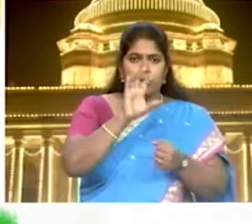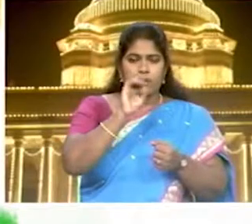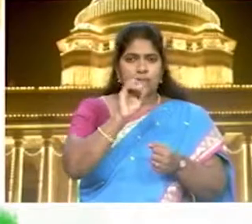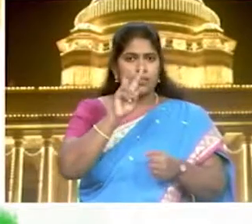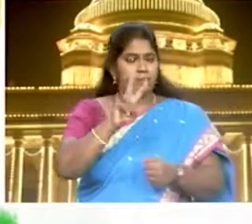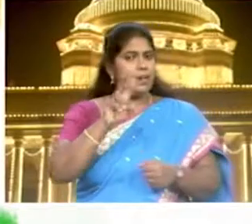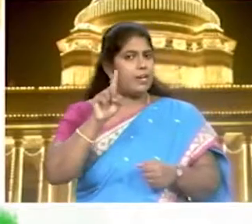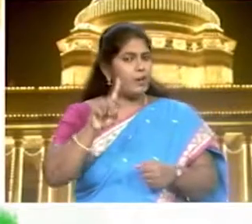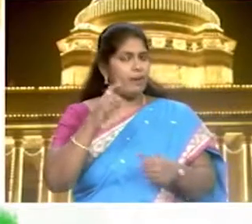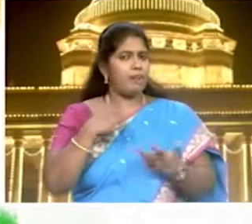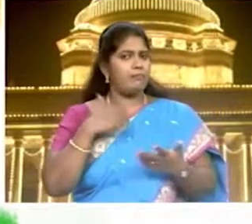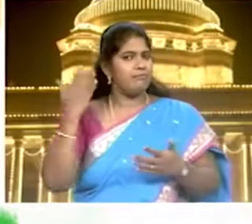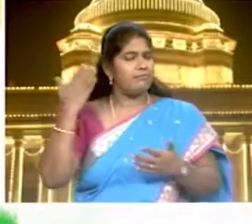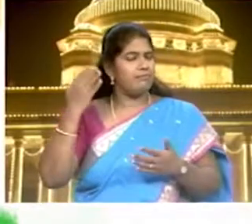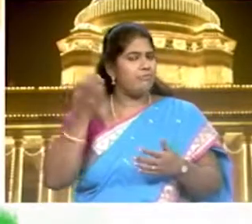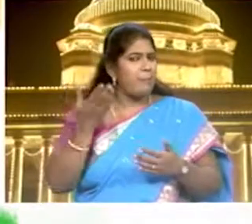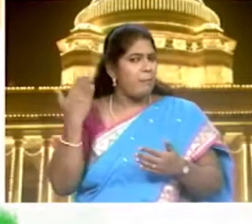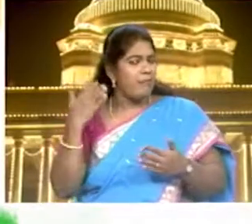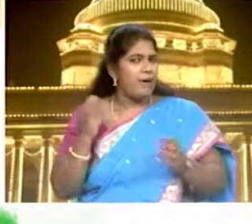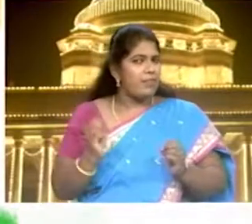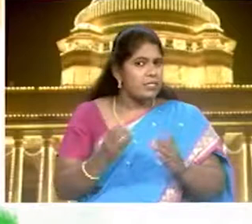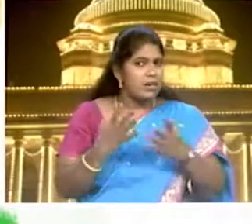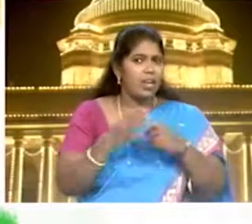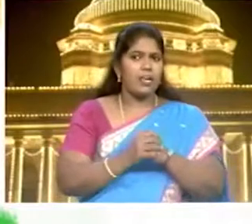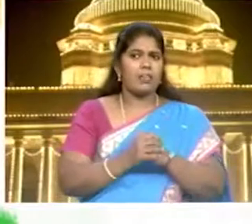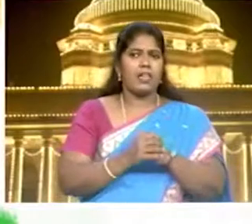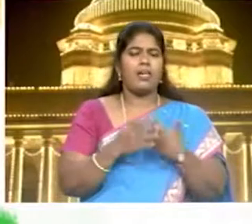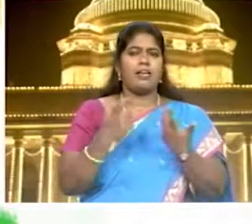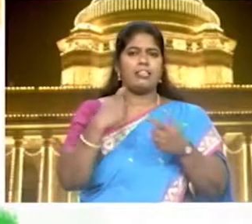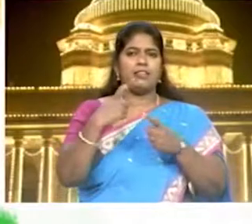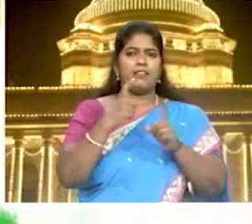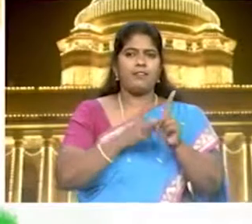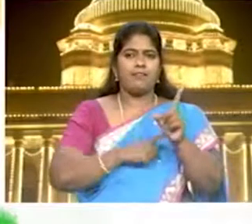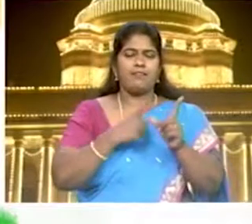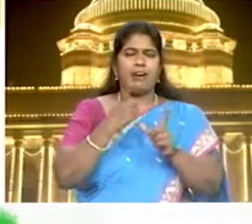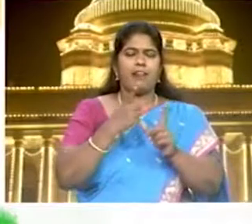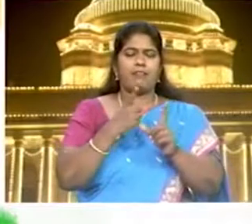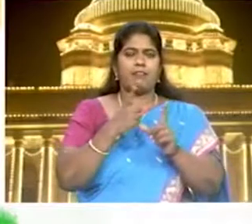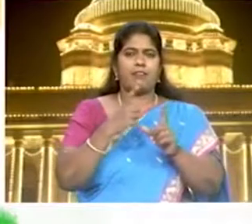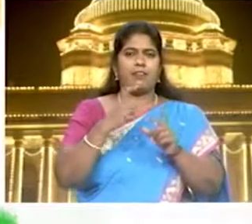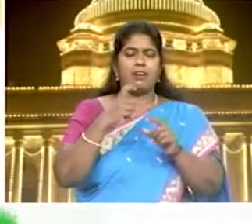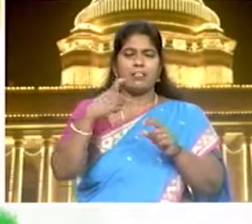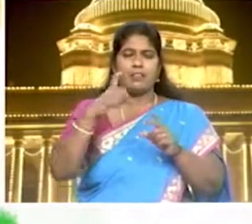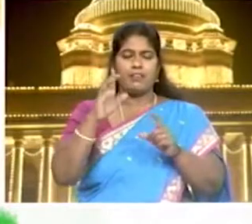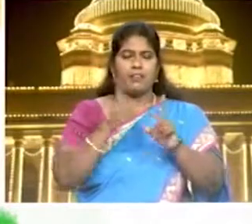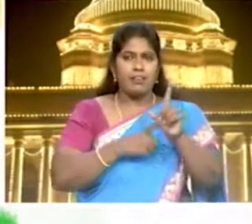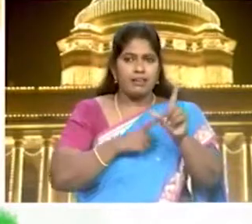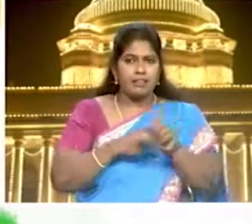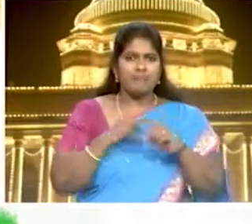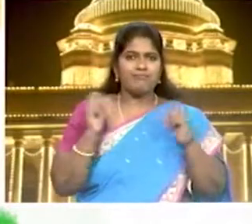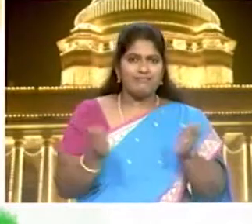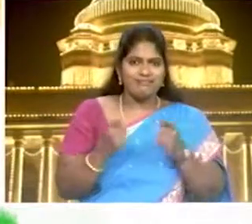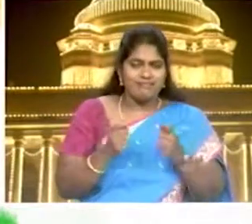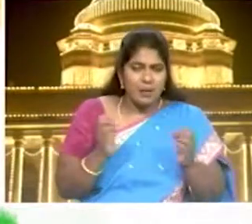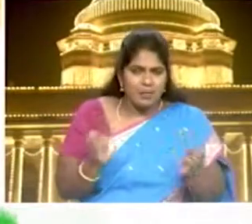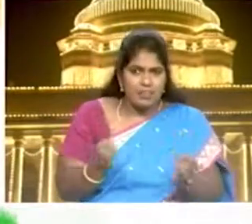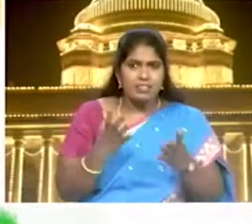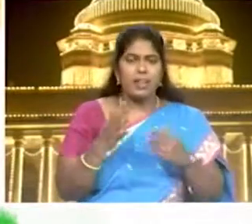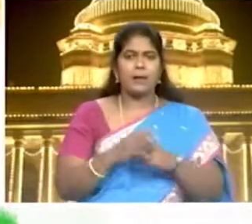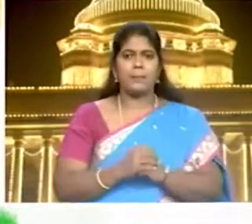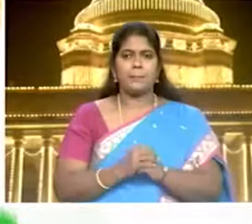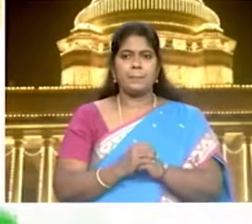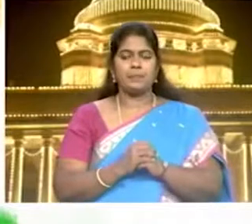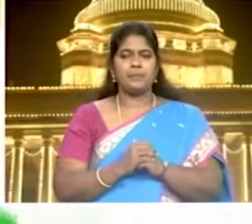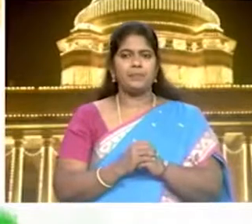2021, we began the Azadi Ka Amrit Mahotsav with the reenactment of the Dandi March.